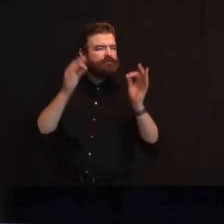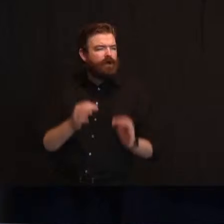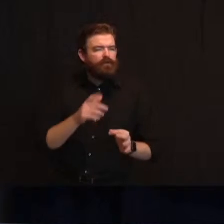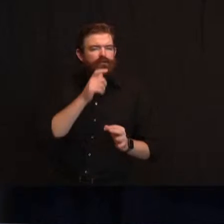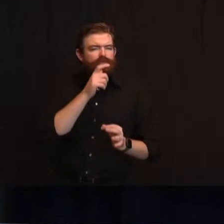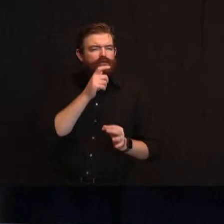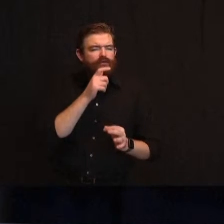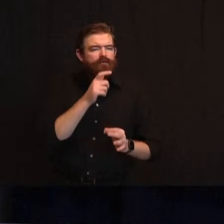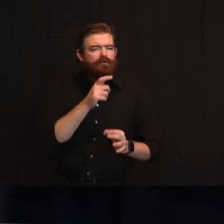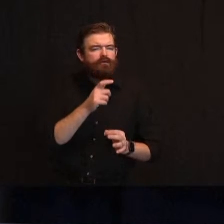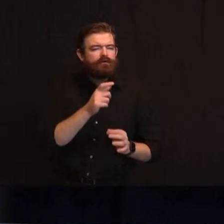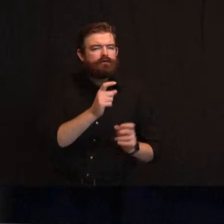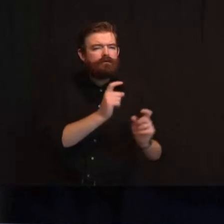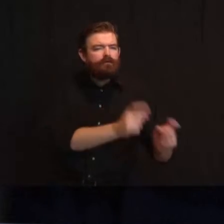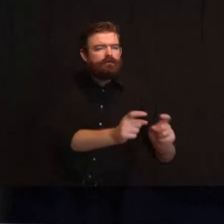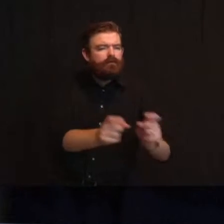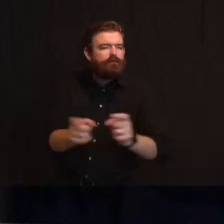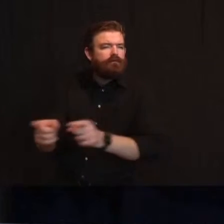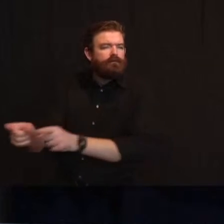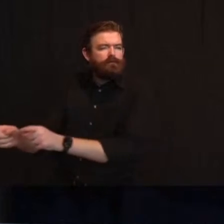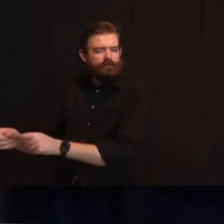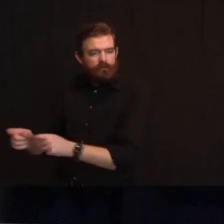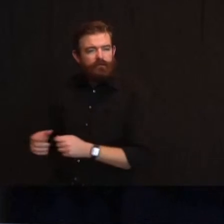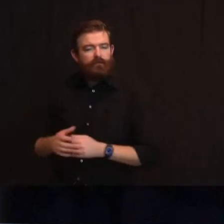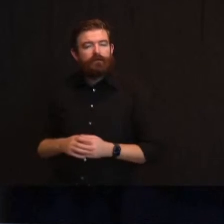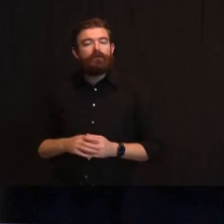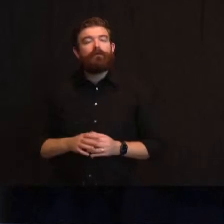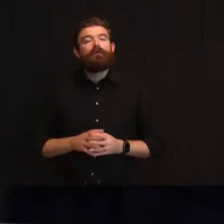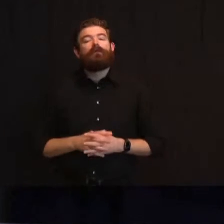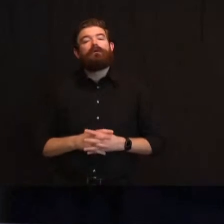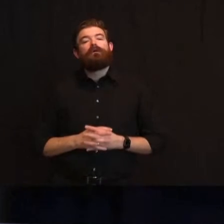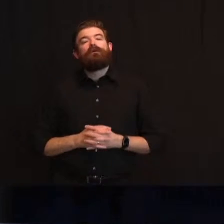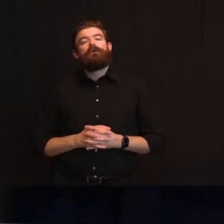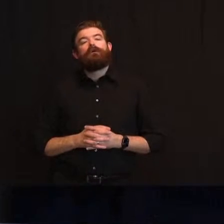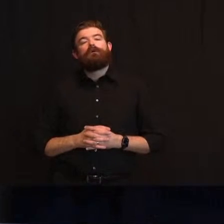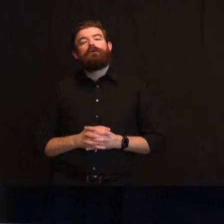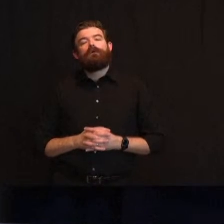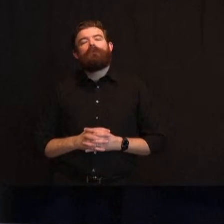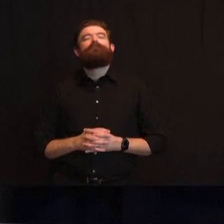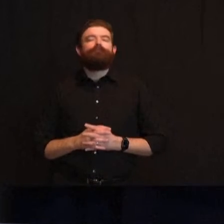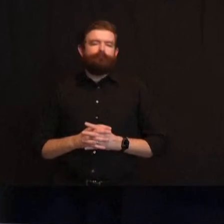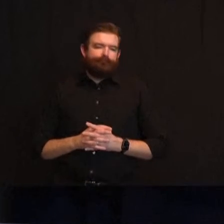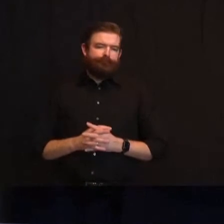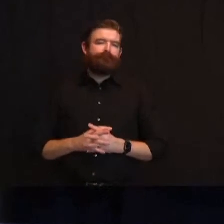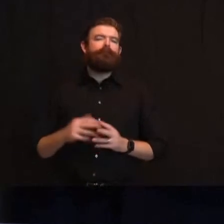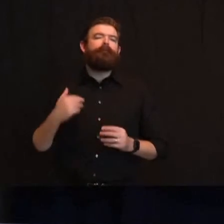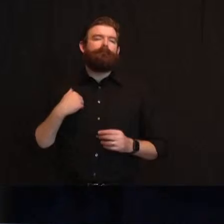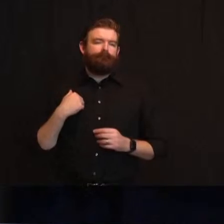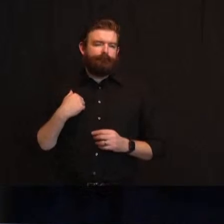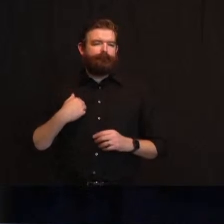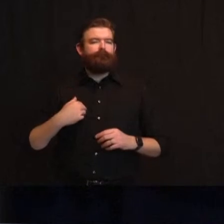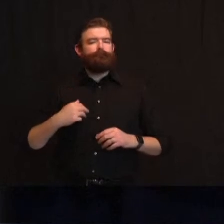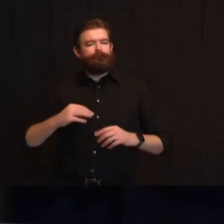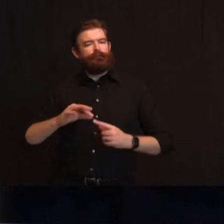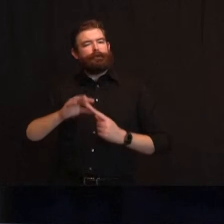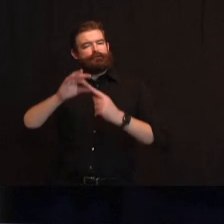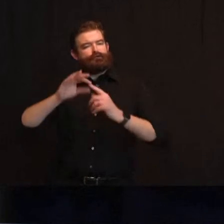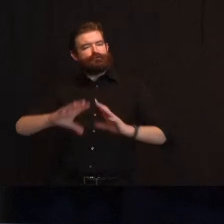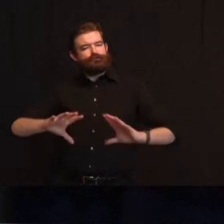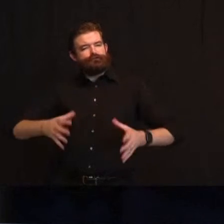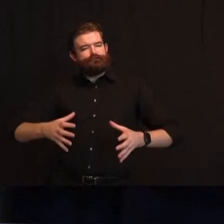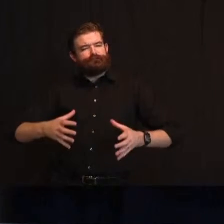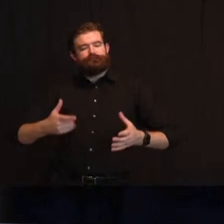of bioethicists, physicians, infectious disease physicians, former state commissioners of